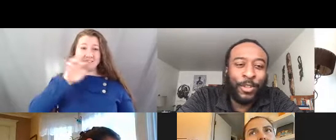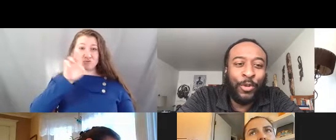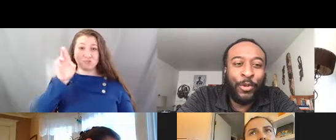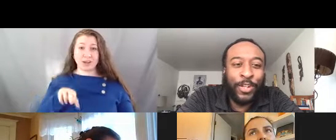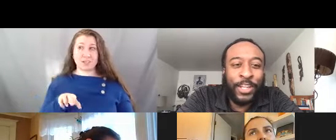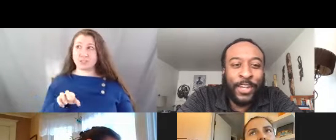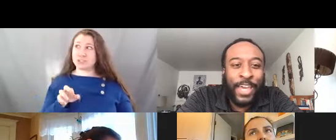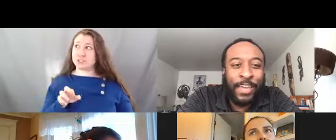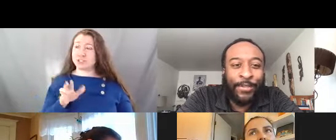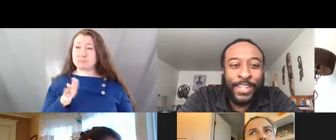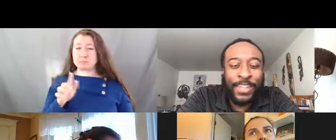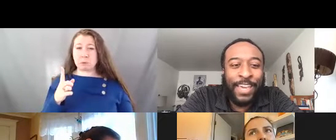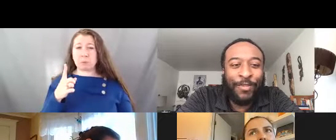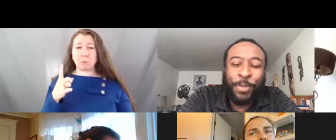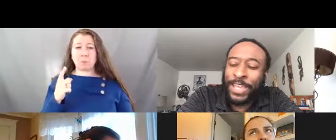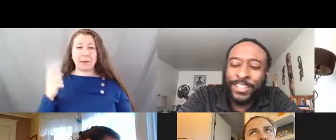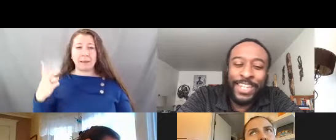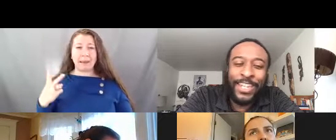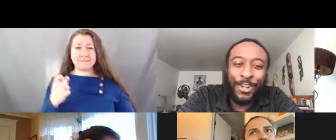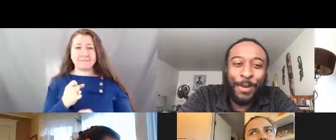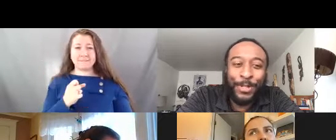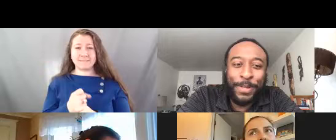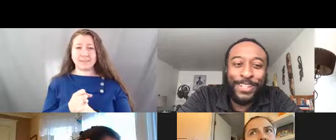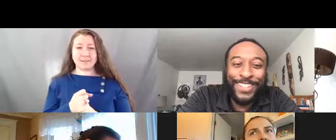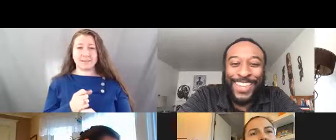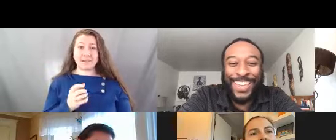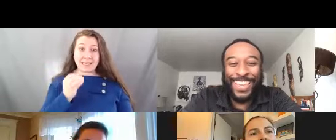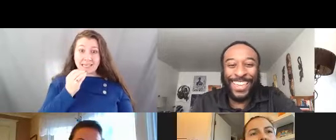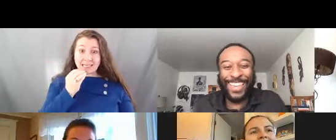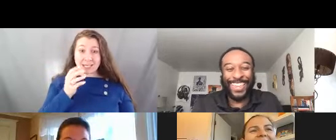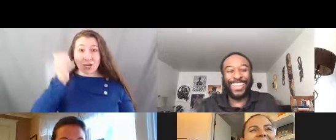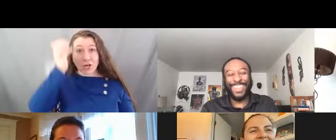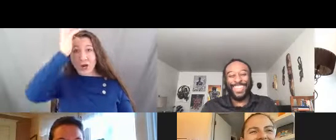a little over a year and a half, and I have no plans on eating the garbage plate